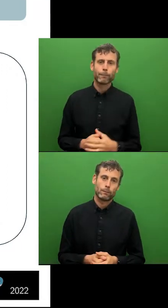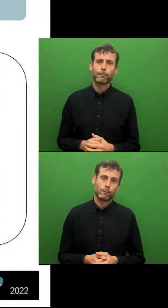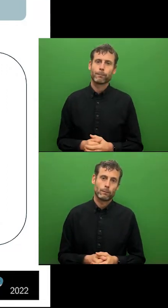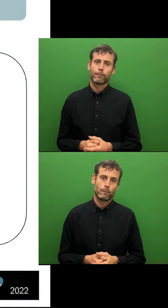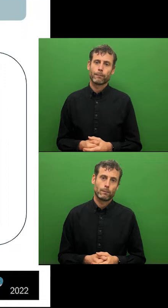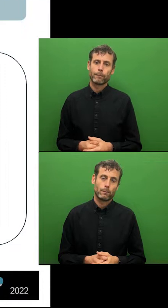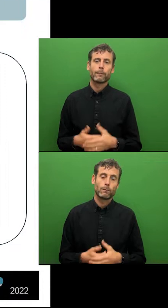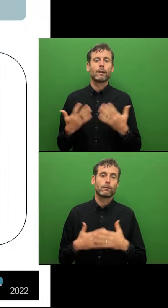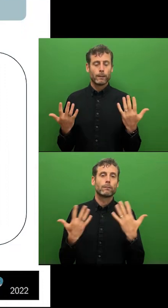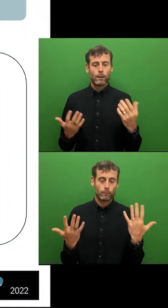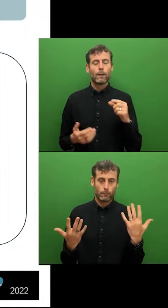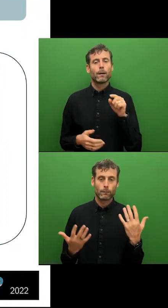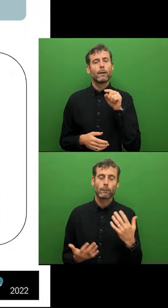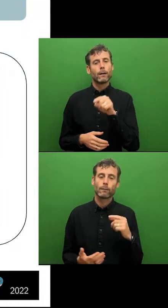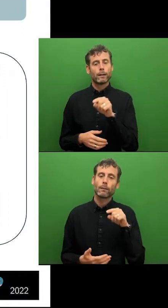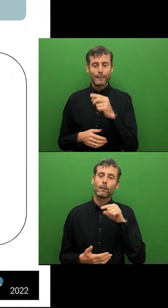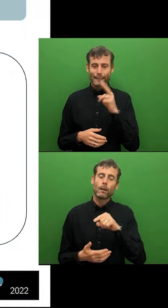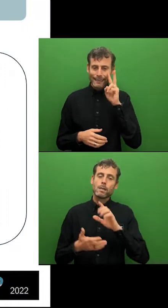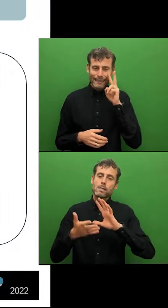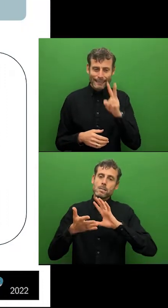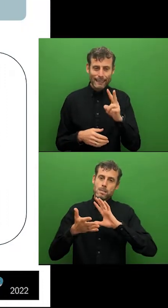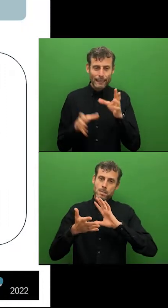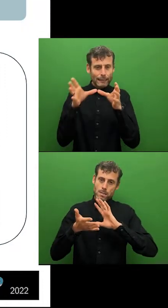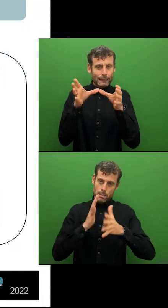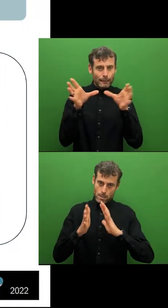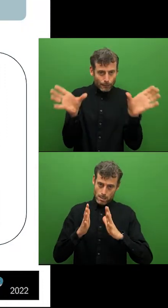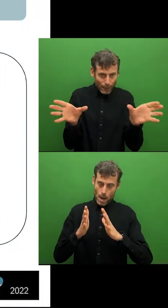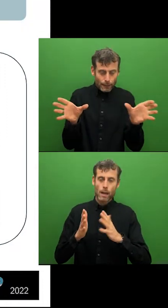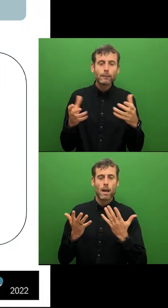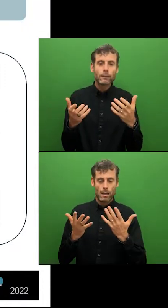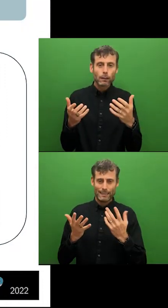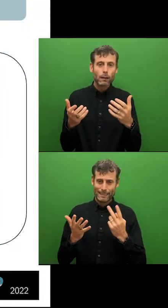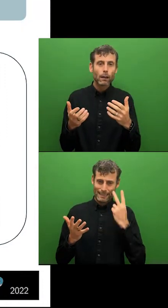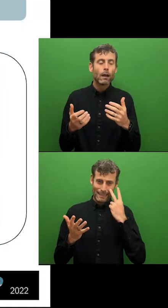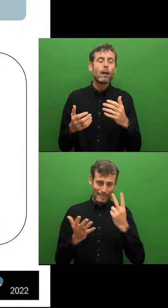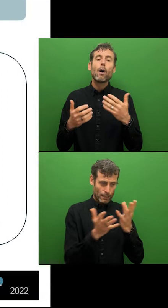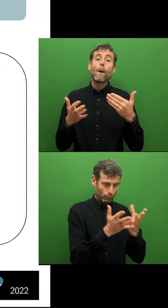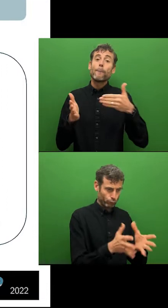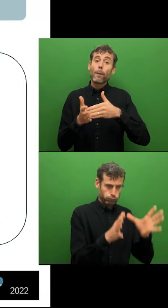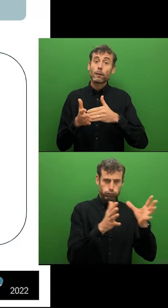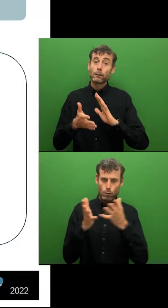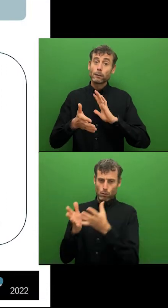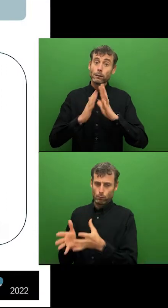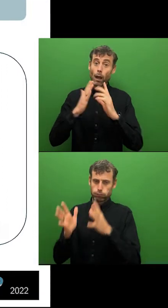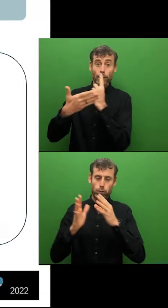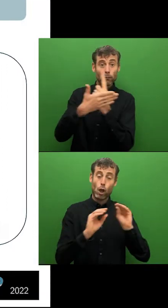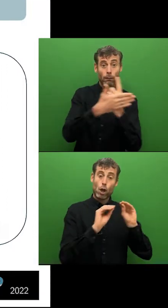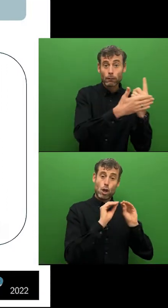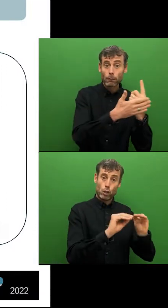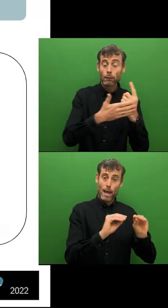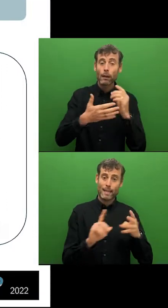interactions. Due to the signer-independent splits and the allocation of particular interpreters to